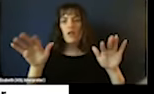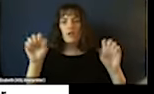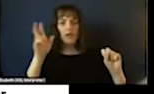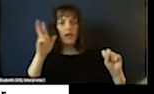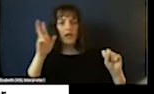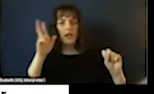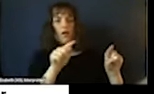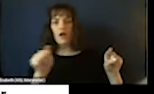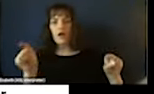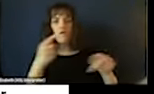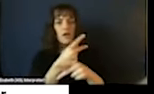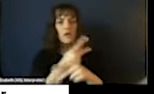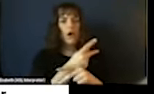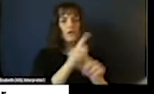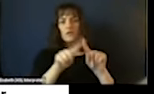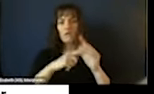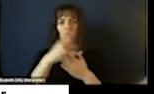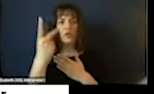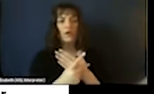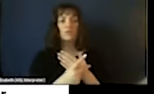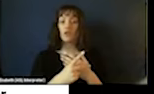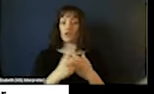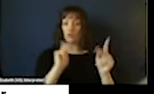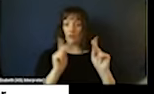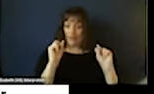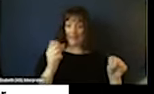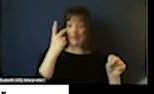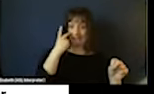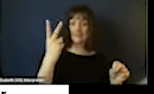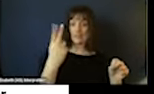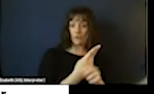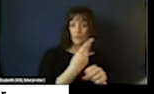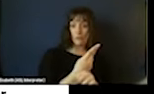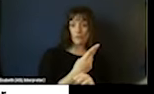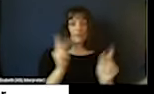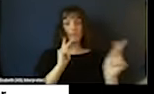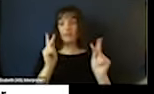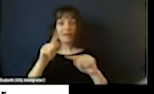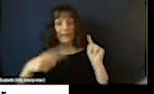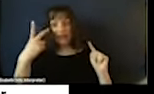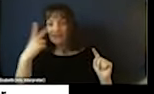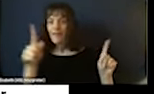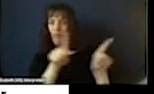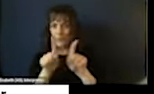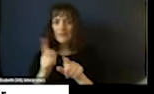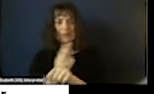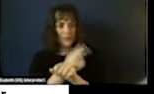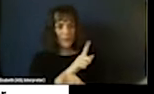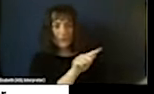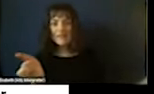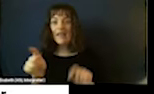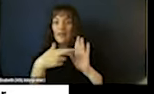both sighted and non-sighted astronomers. And it's become clear that representing properties by tones or